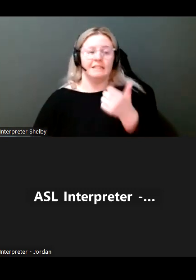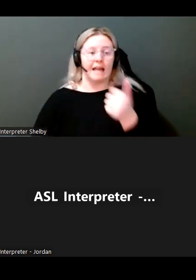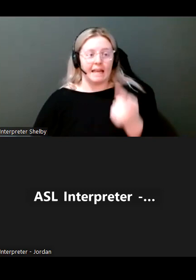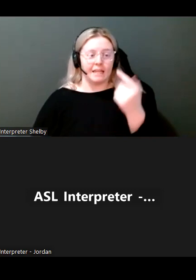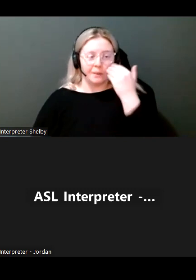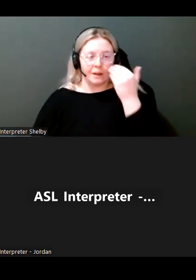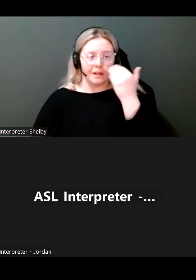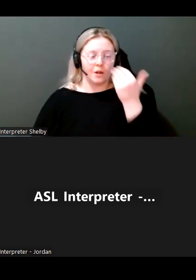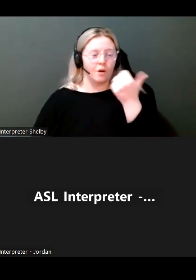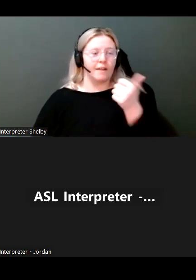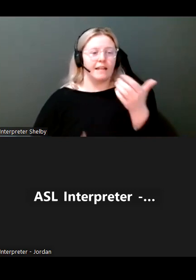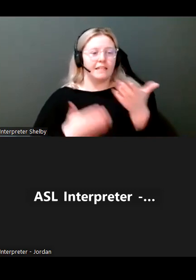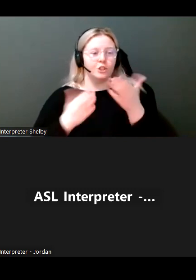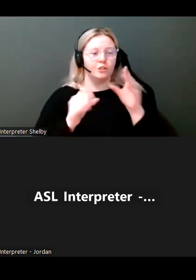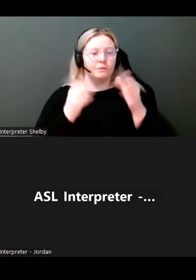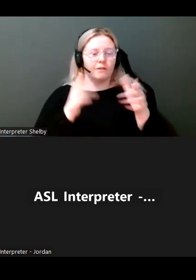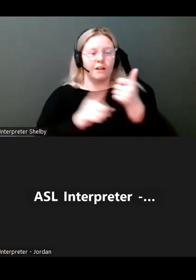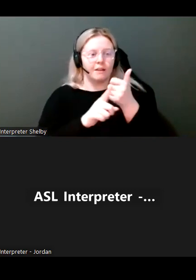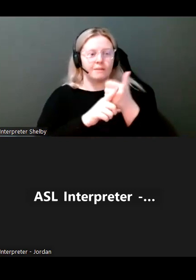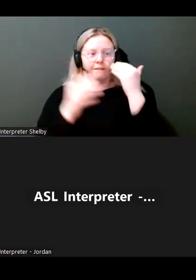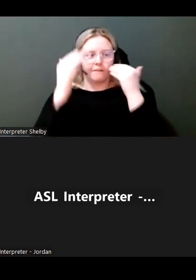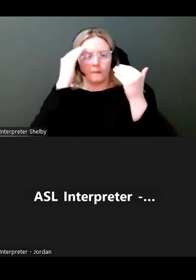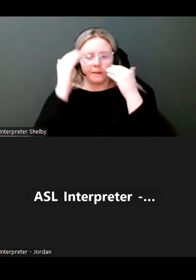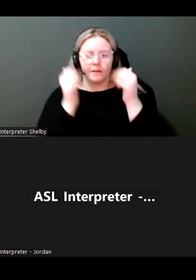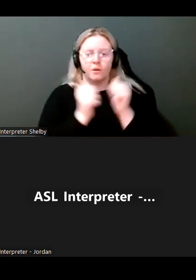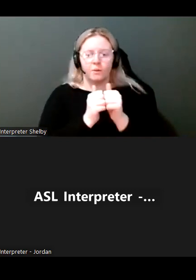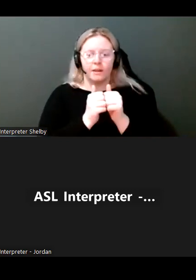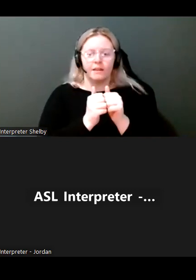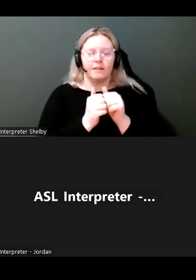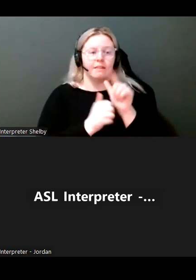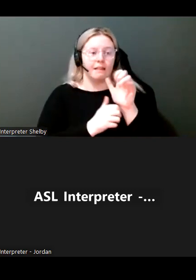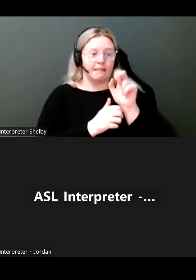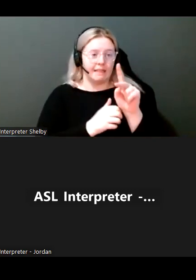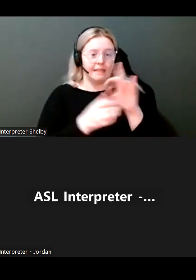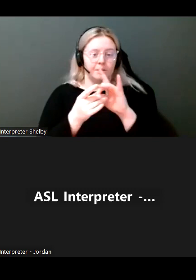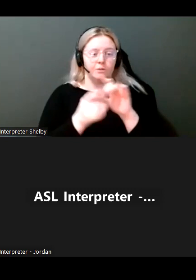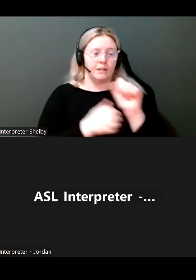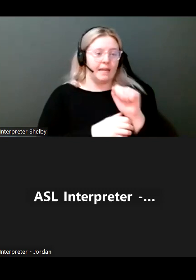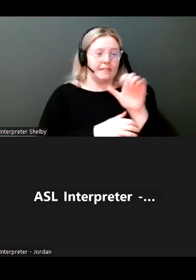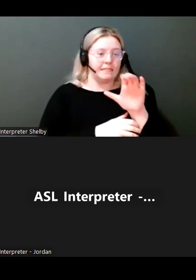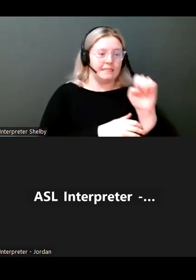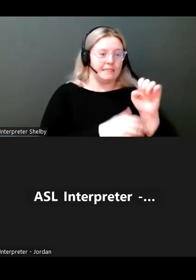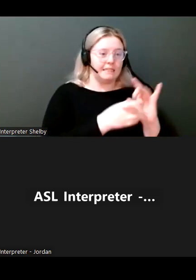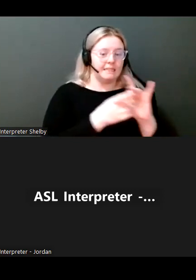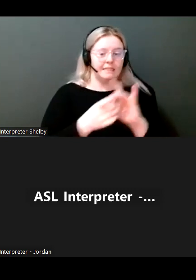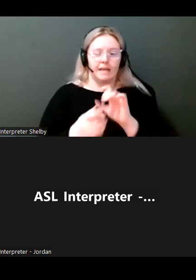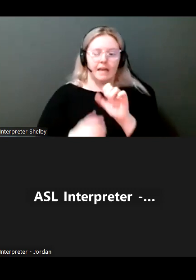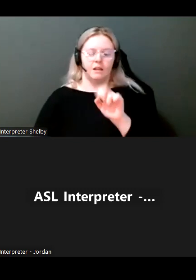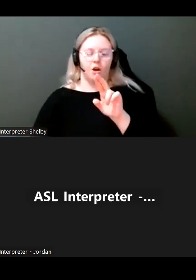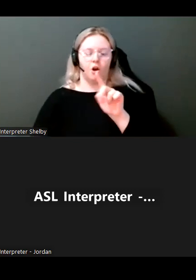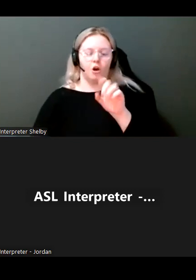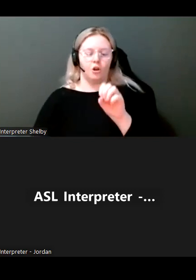service provider that is familiar with the link between ACE, ACE, and autoimmune